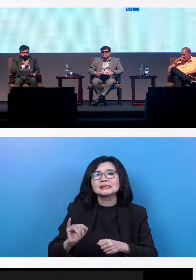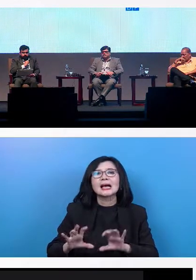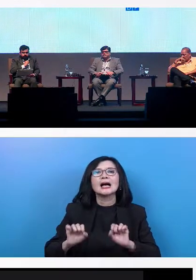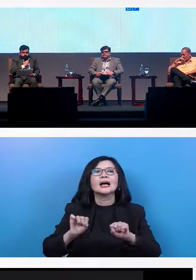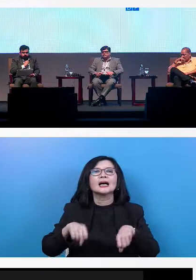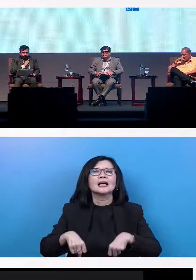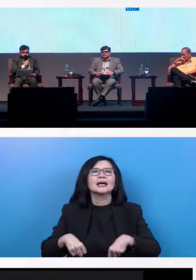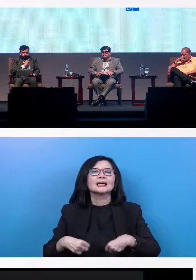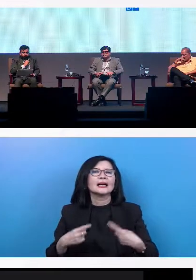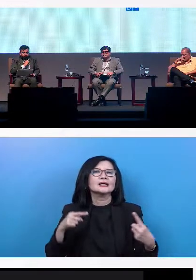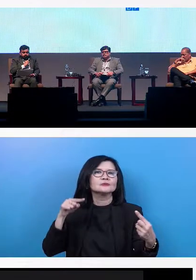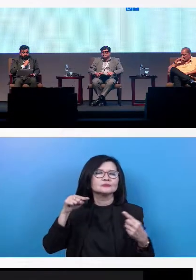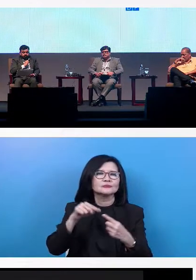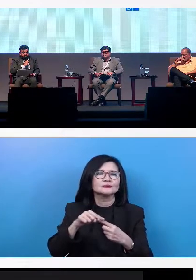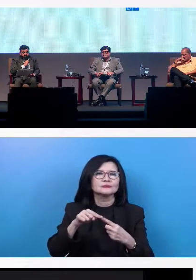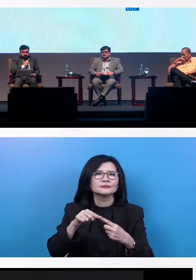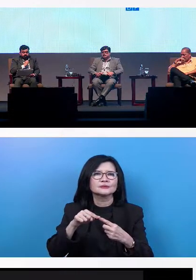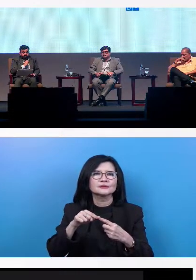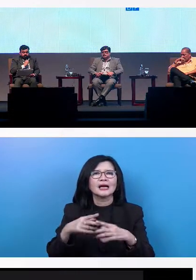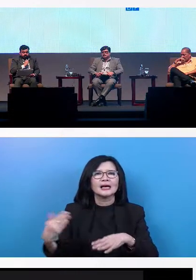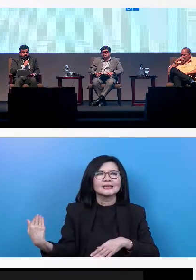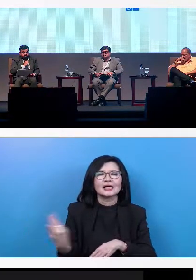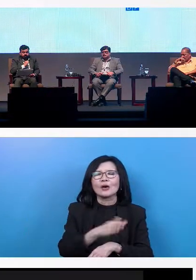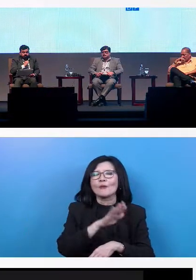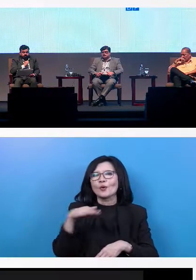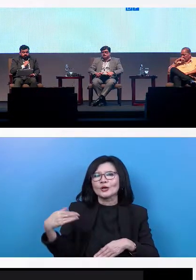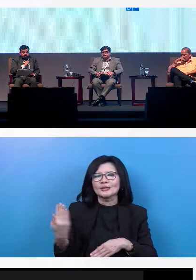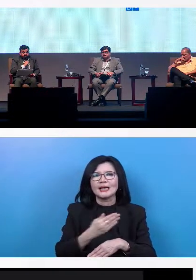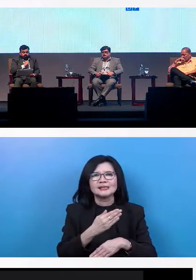practical down to the levels of what needs to be done.